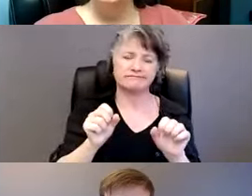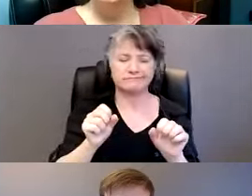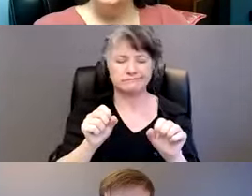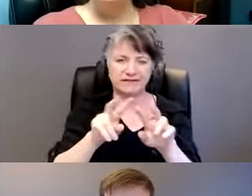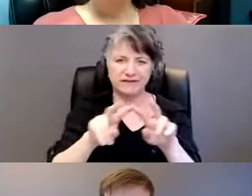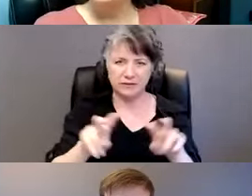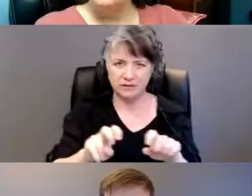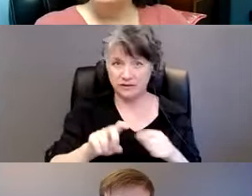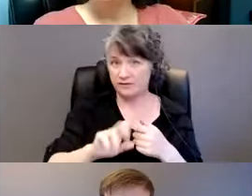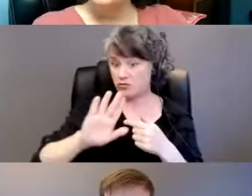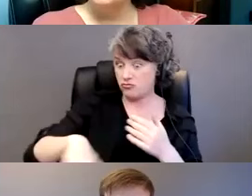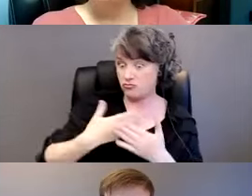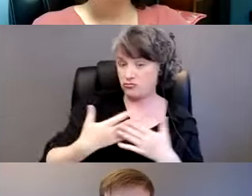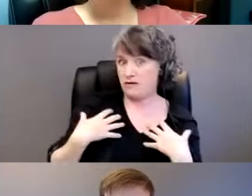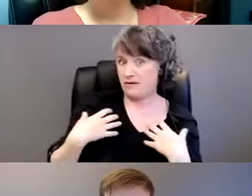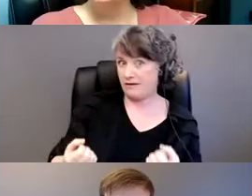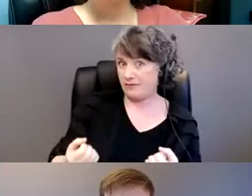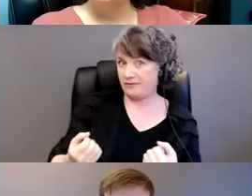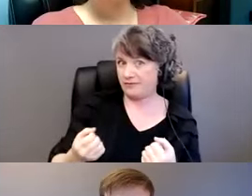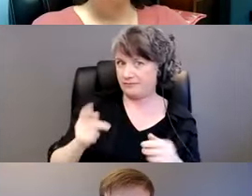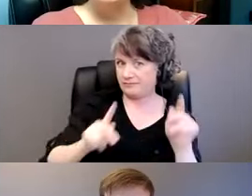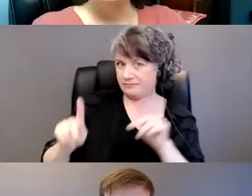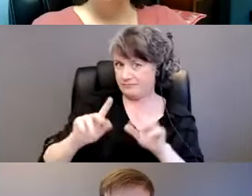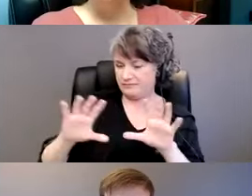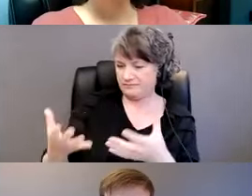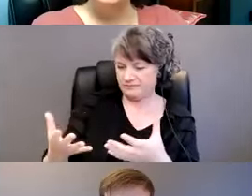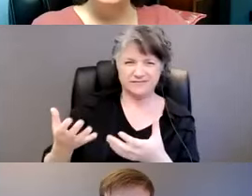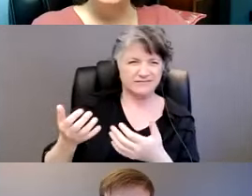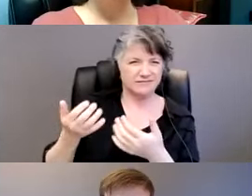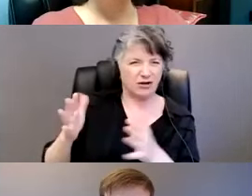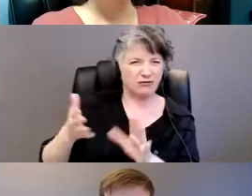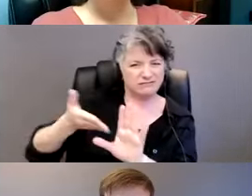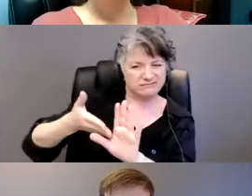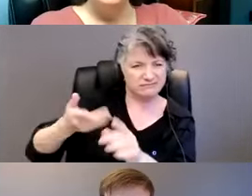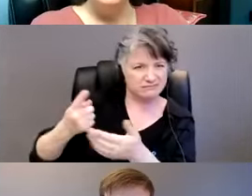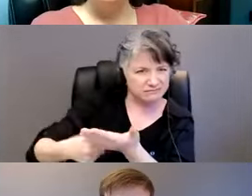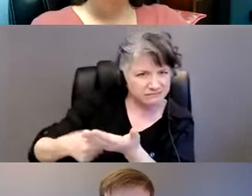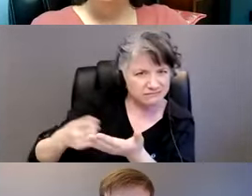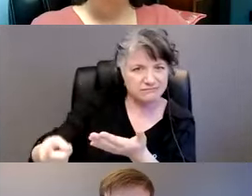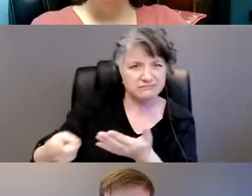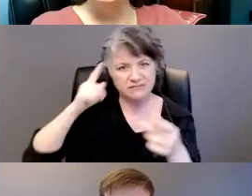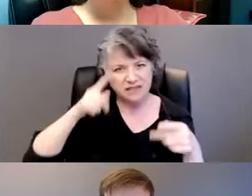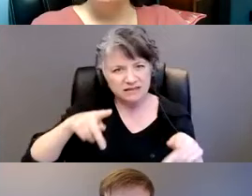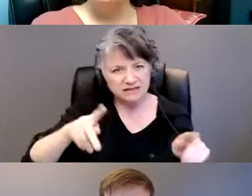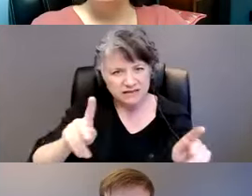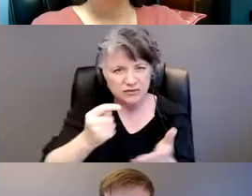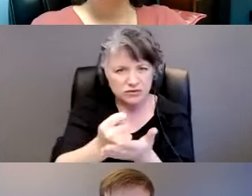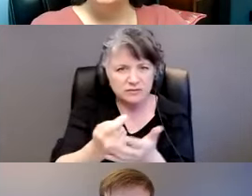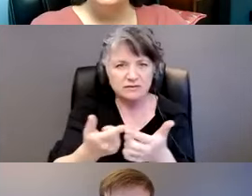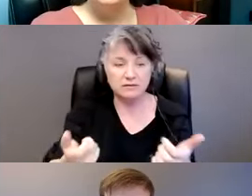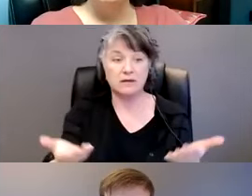professionals, we've already touched on with my colleagues, consent to treatment, consent to share